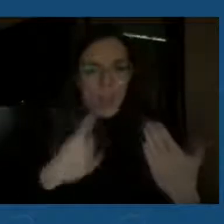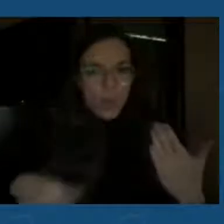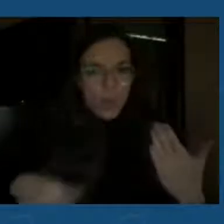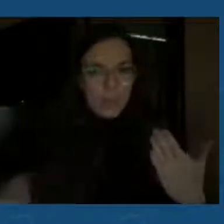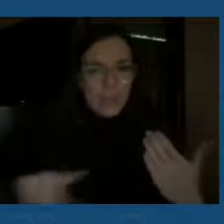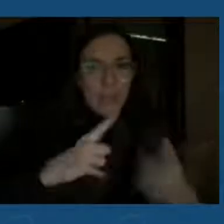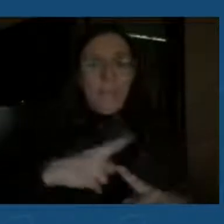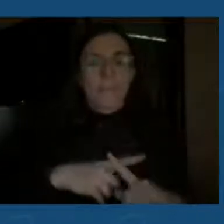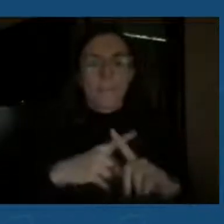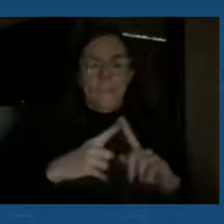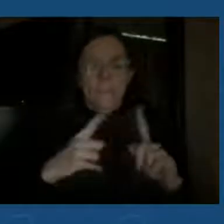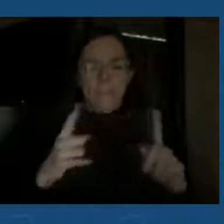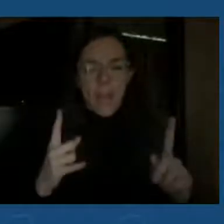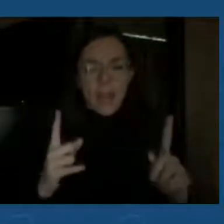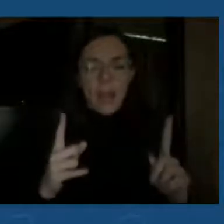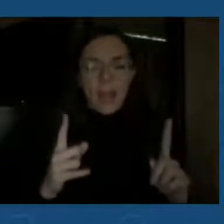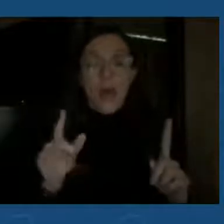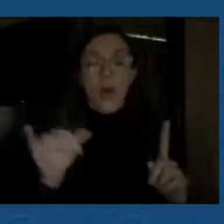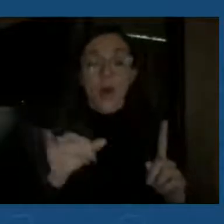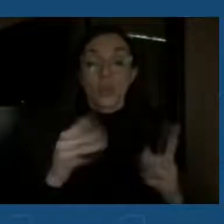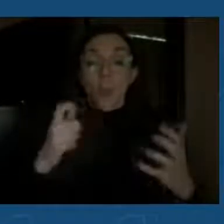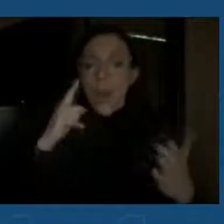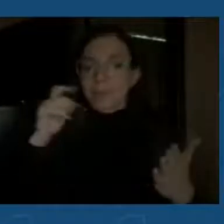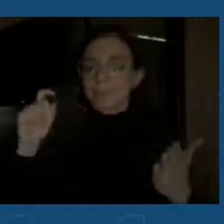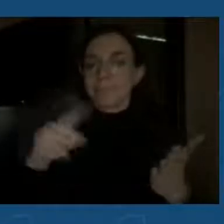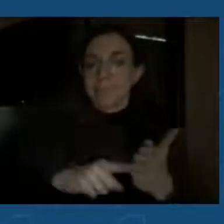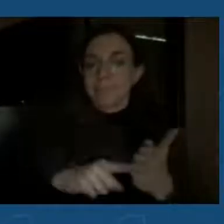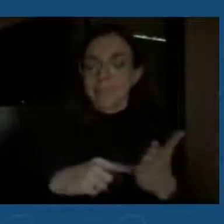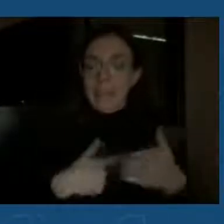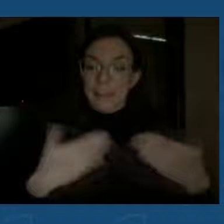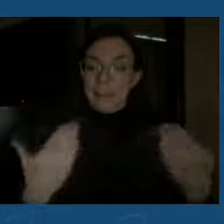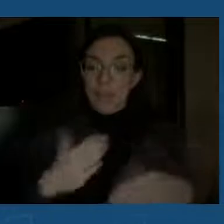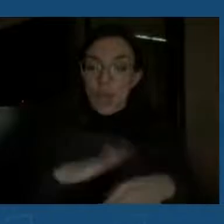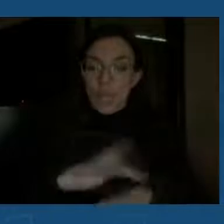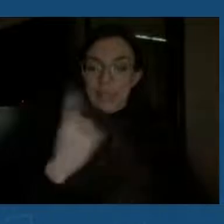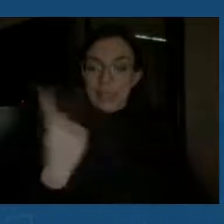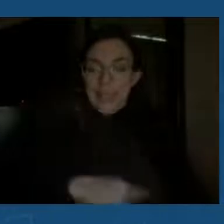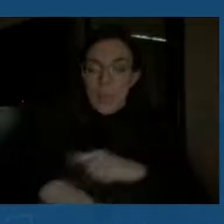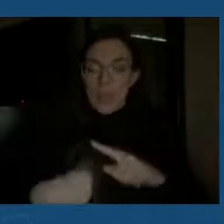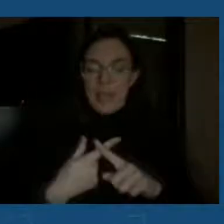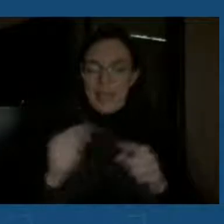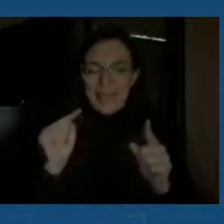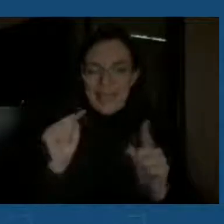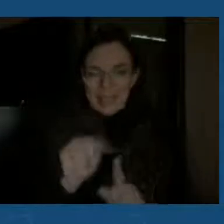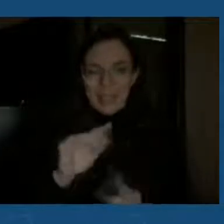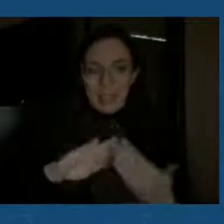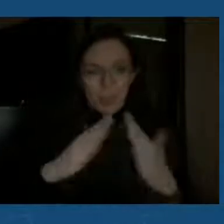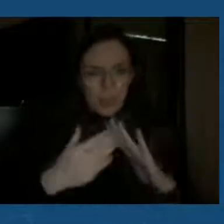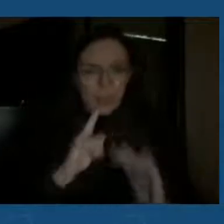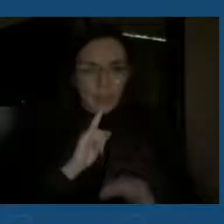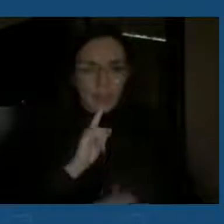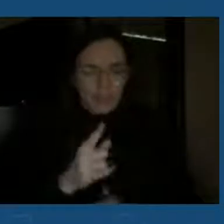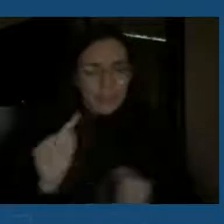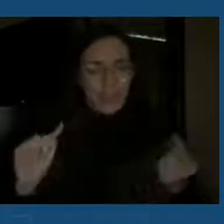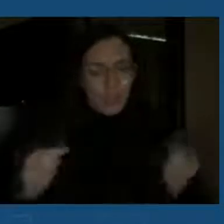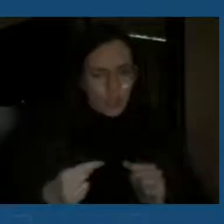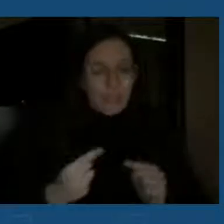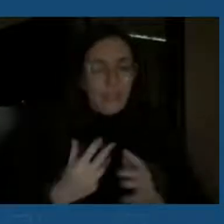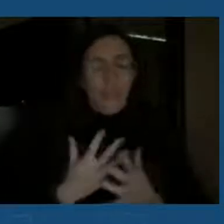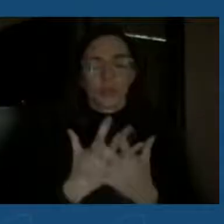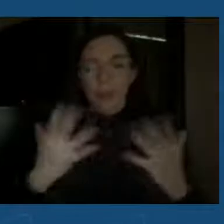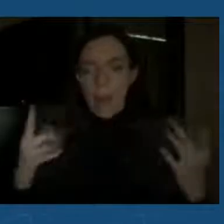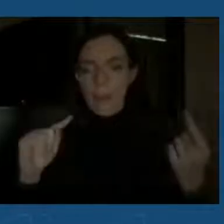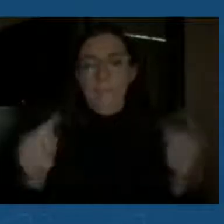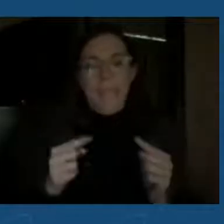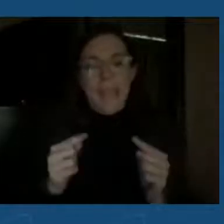to that in a couple minutes. But I also want to acknowledge the fact that I'm here on a day when this community is really hurting. There's a lot of pain out there,